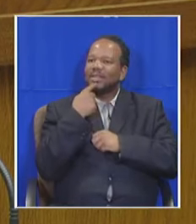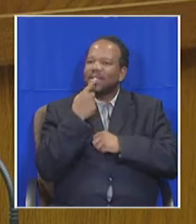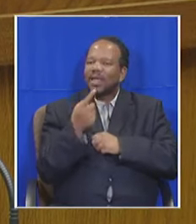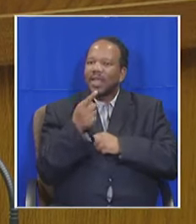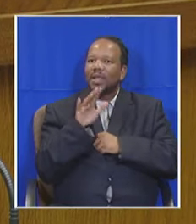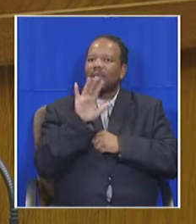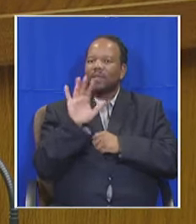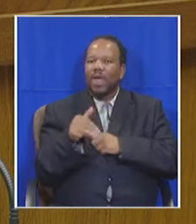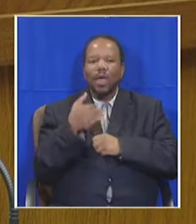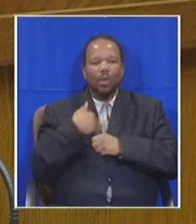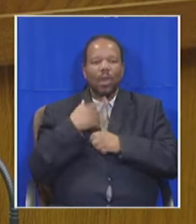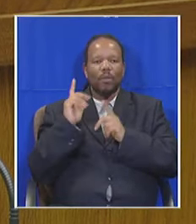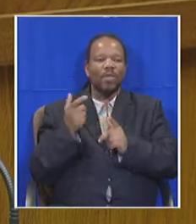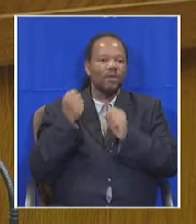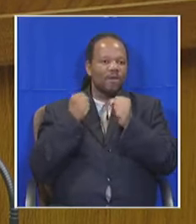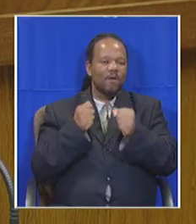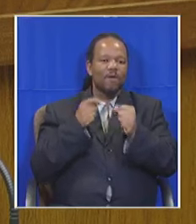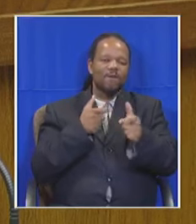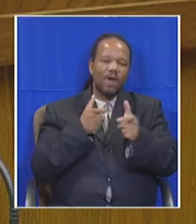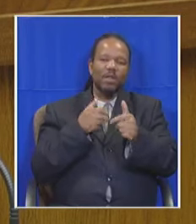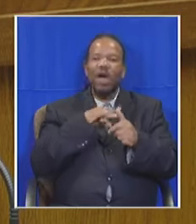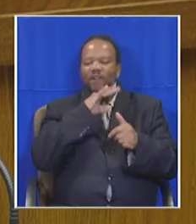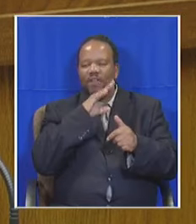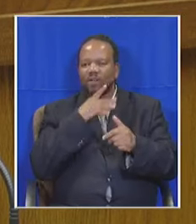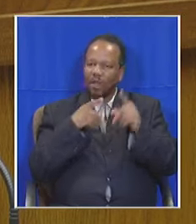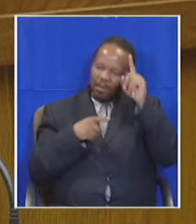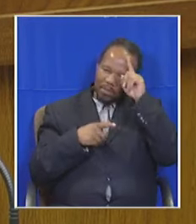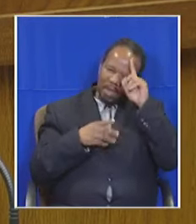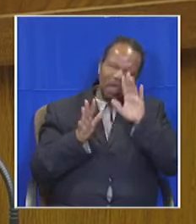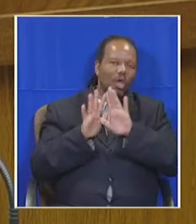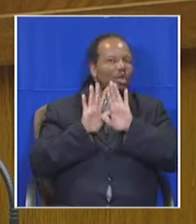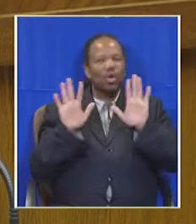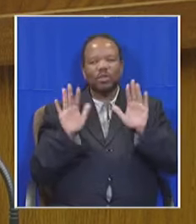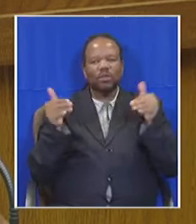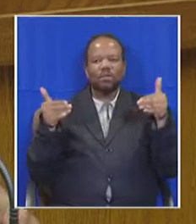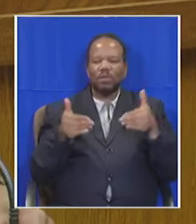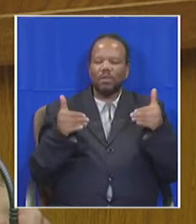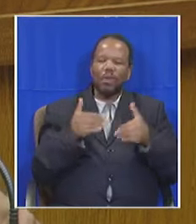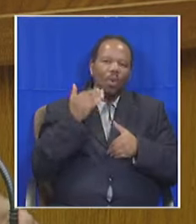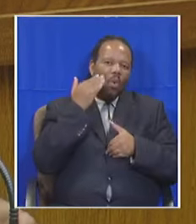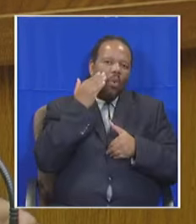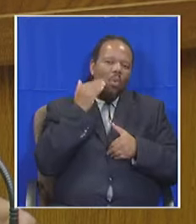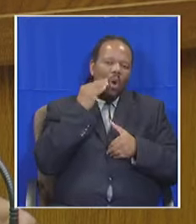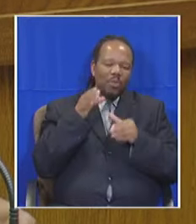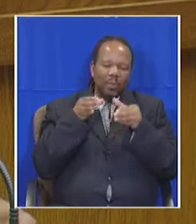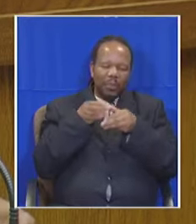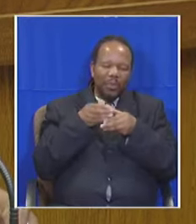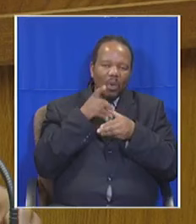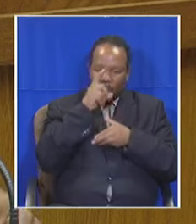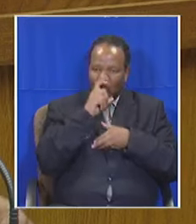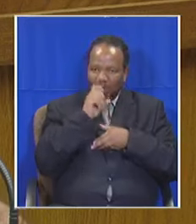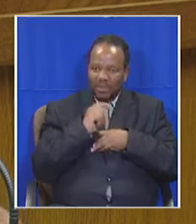there will be civil war. Nonetheless, we are not frightened nor threatened by white monopoly capitalists who forever wants to